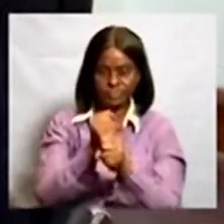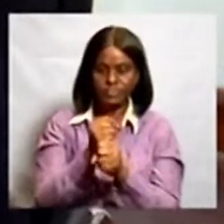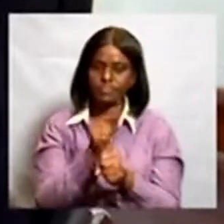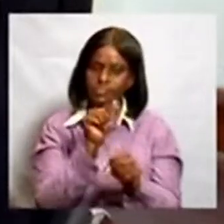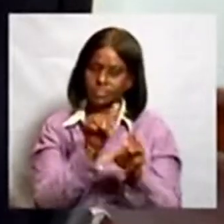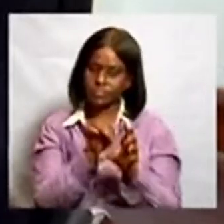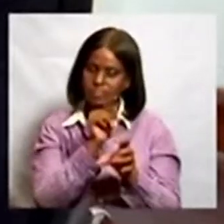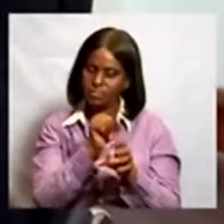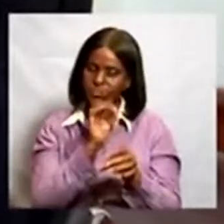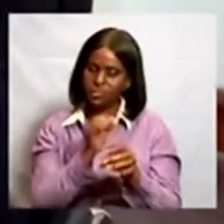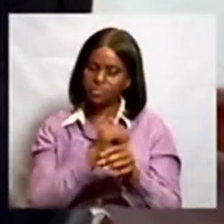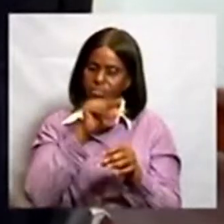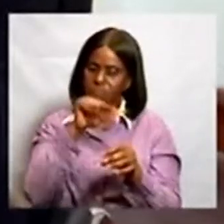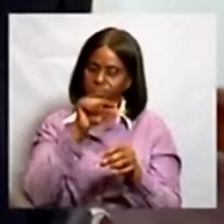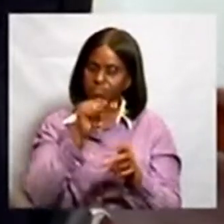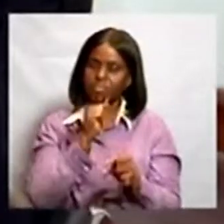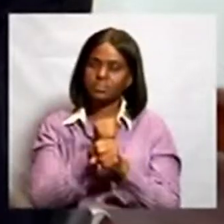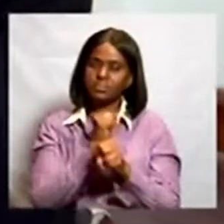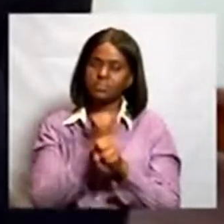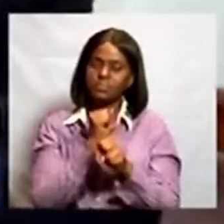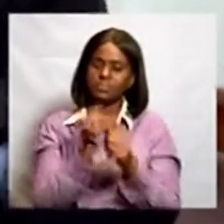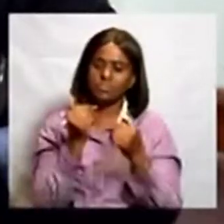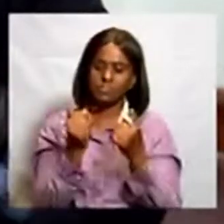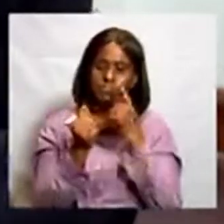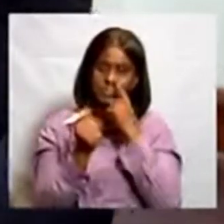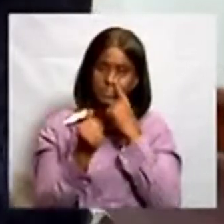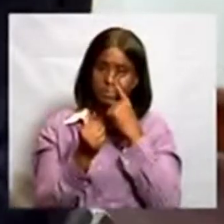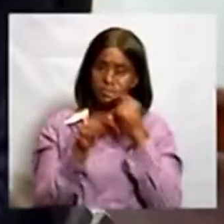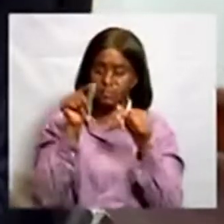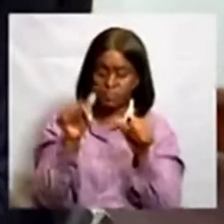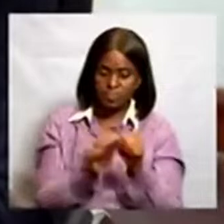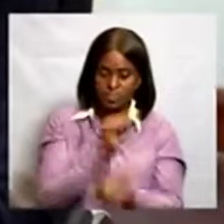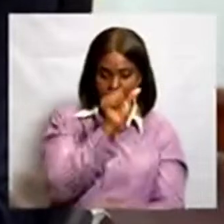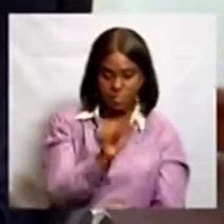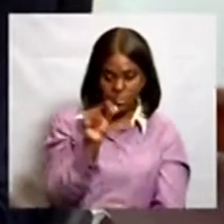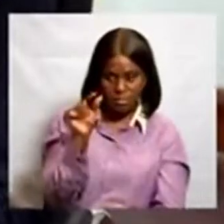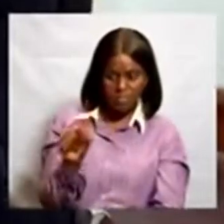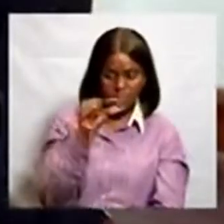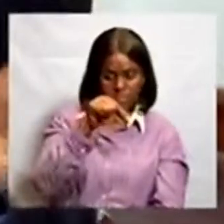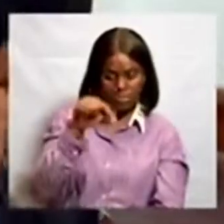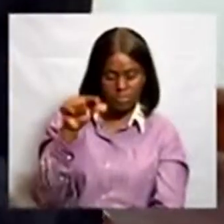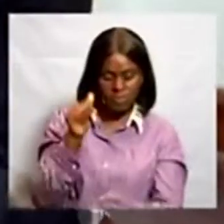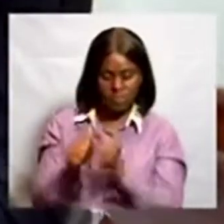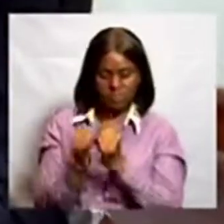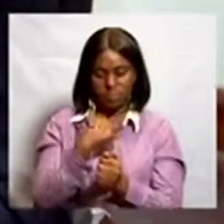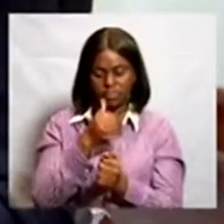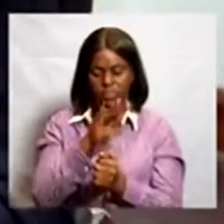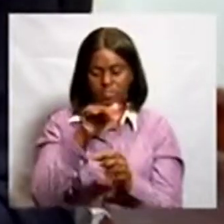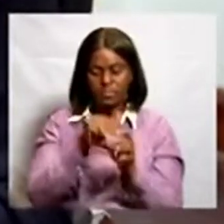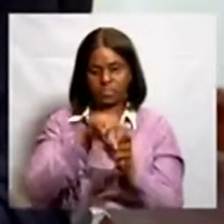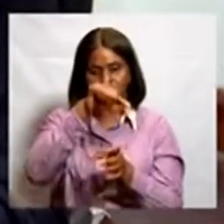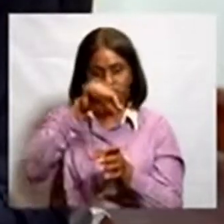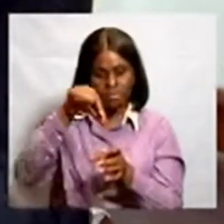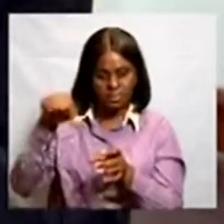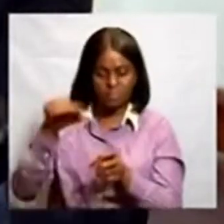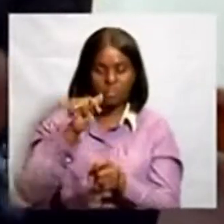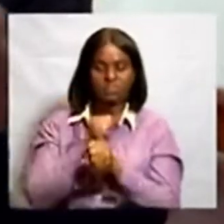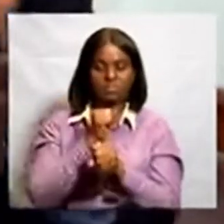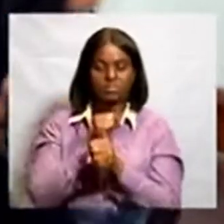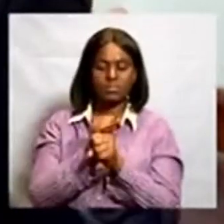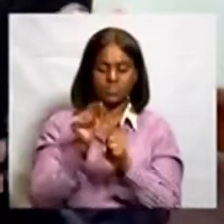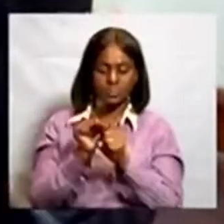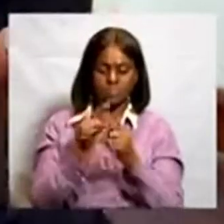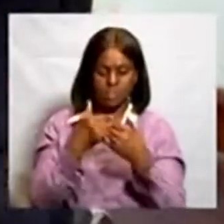on our qualification framework. Now, each of these qualifications that sit on the qualification framework, there